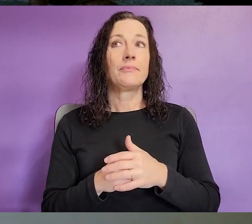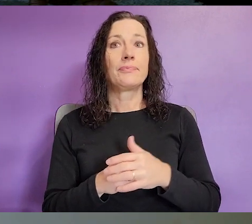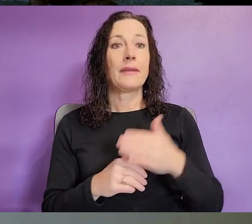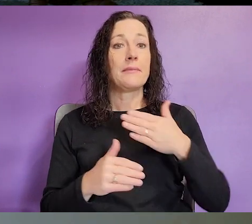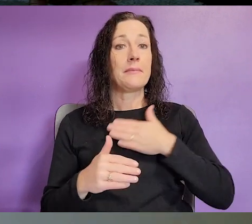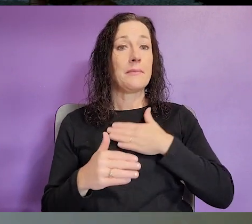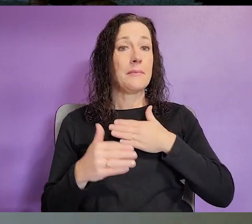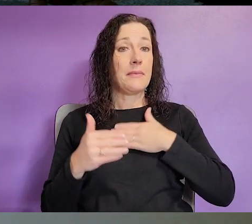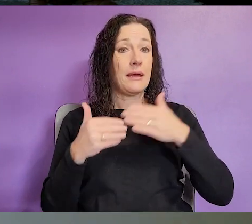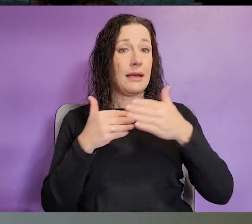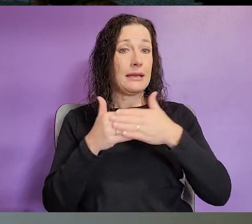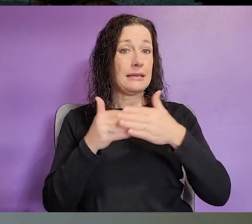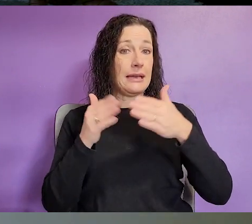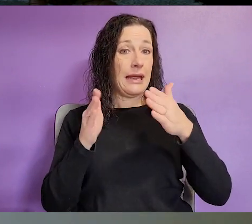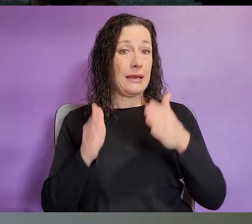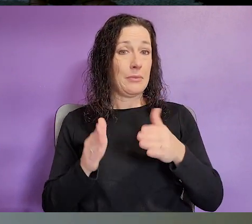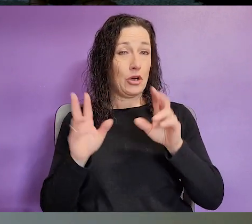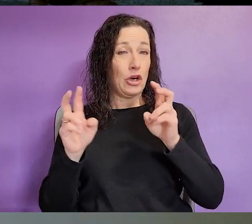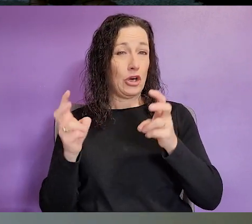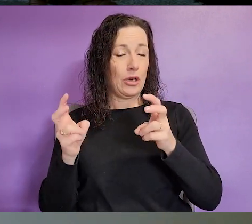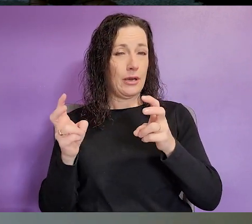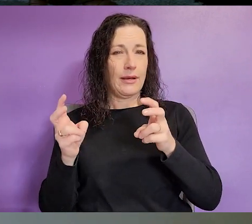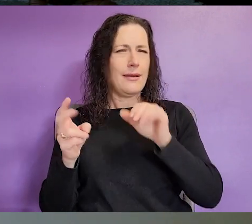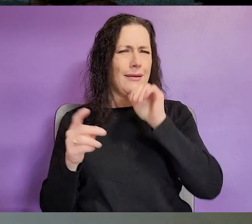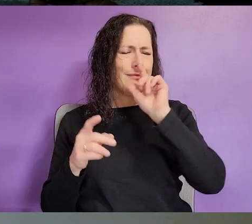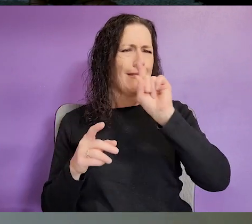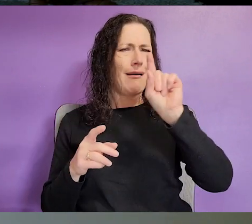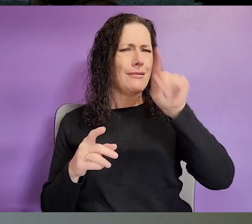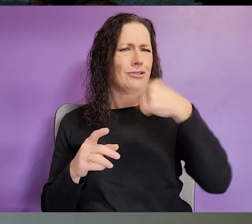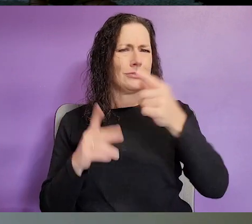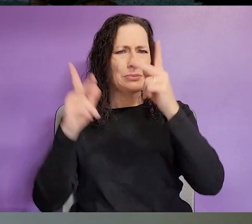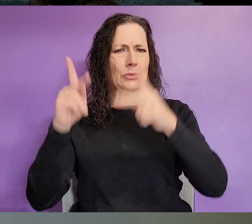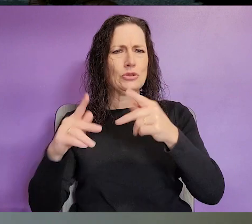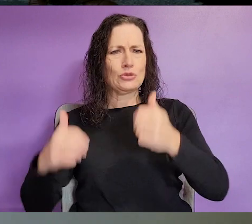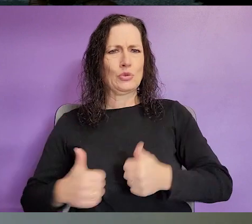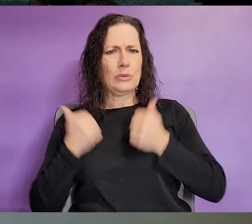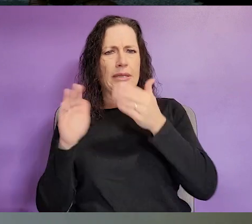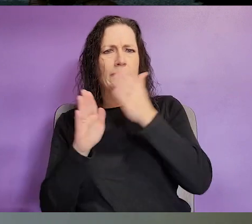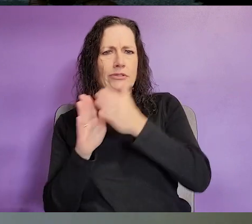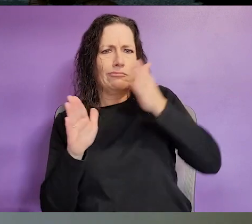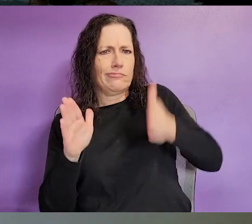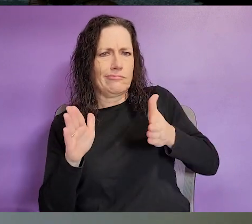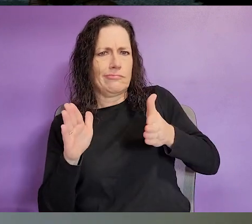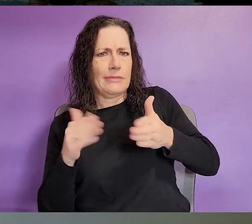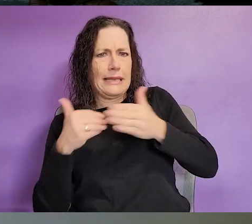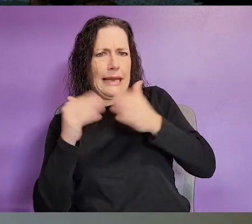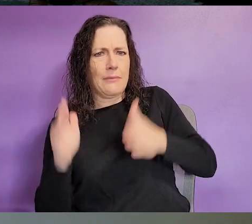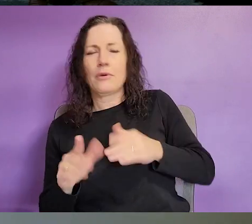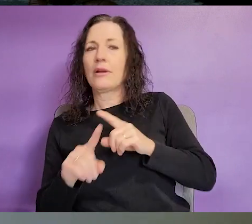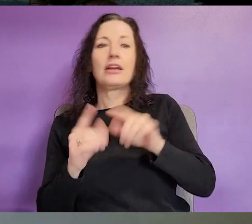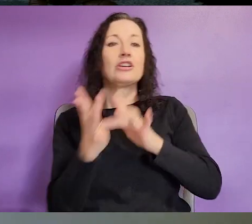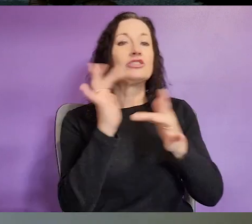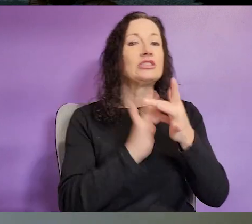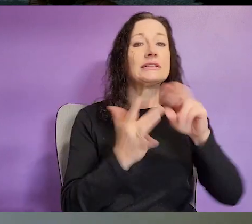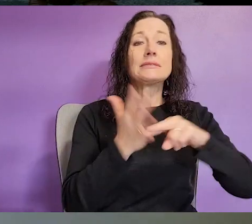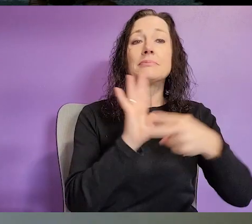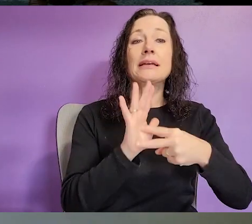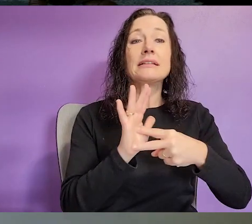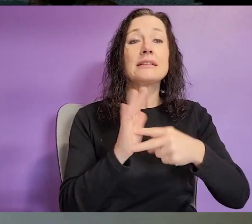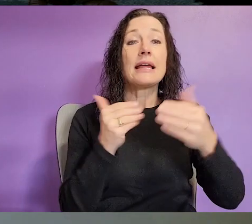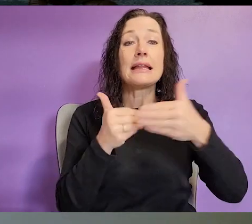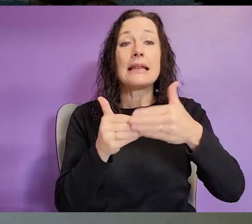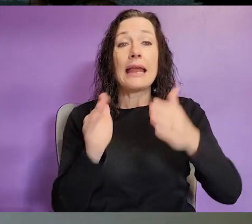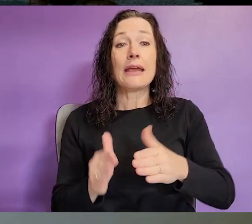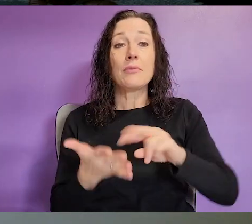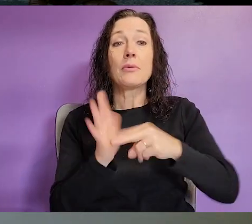my neighbor is not just the person next door. For Jesus, my neighbor is anyone